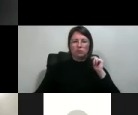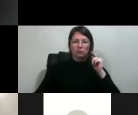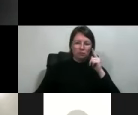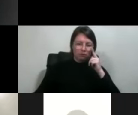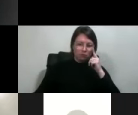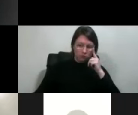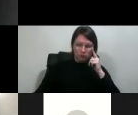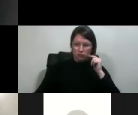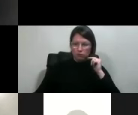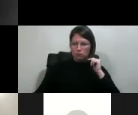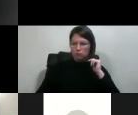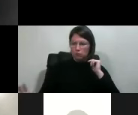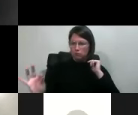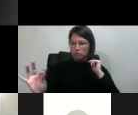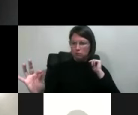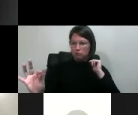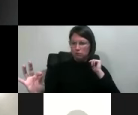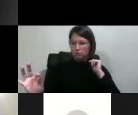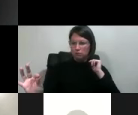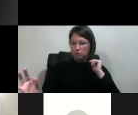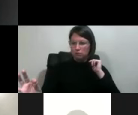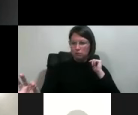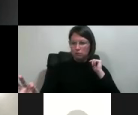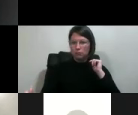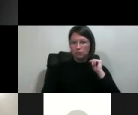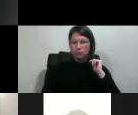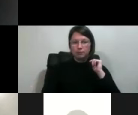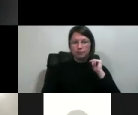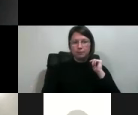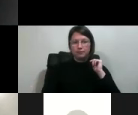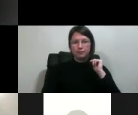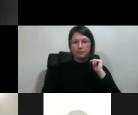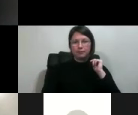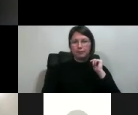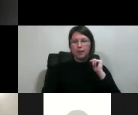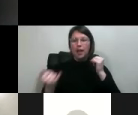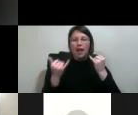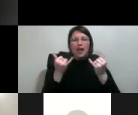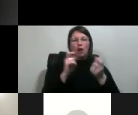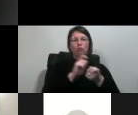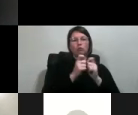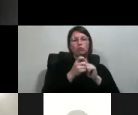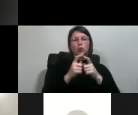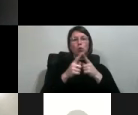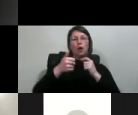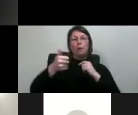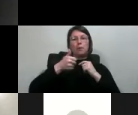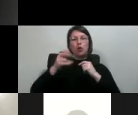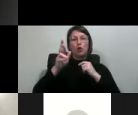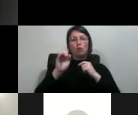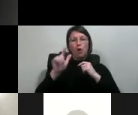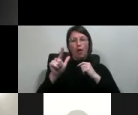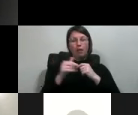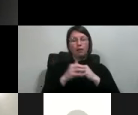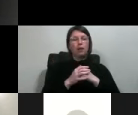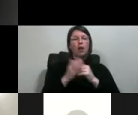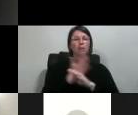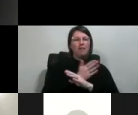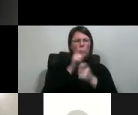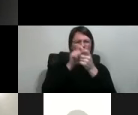Now I'll switch to commuter rail. So before I go into the detail on commuter